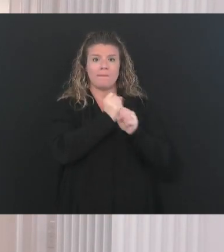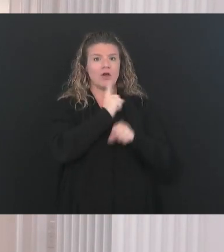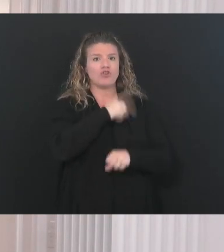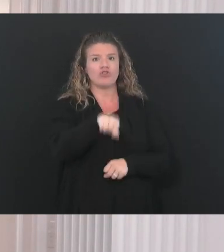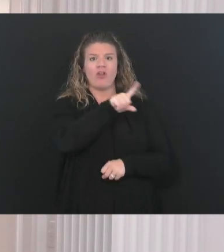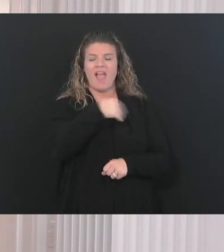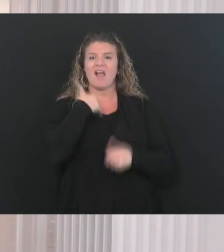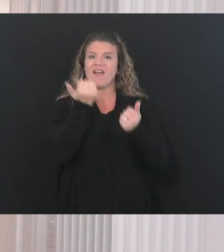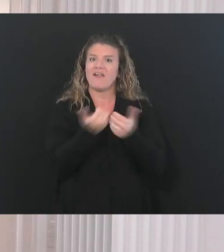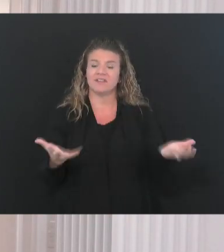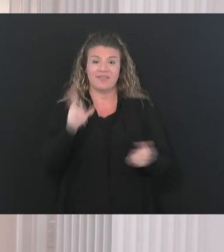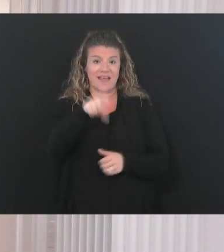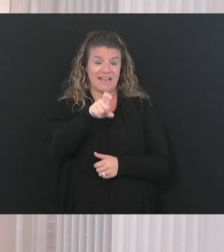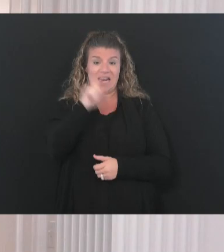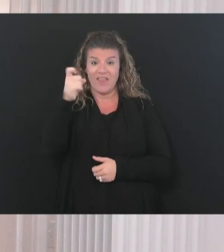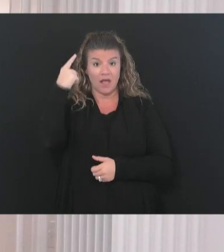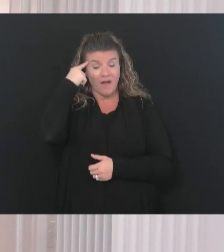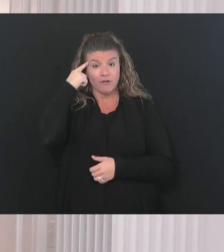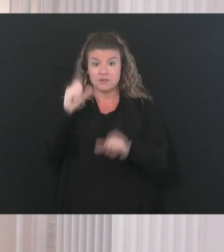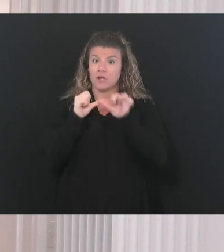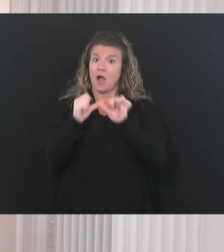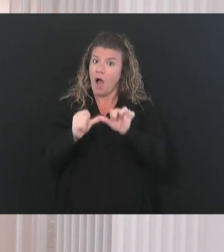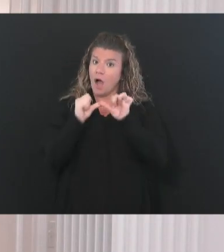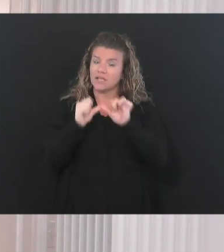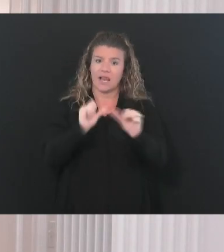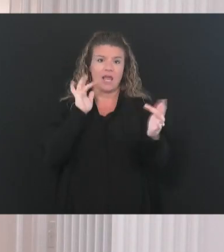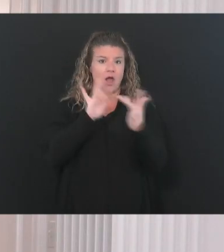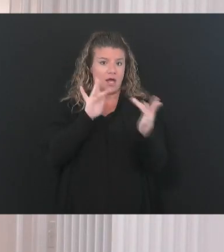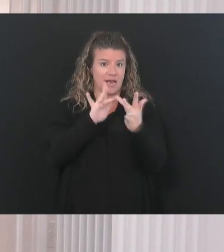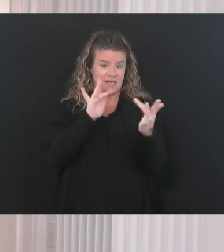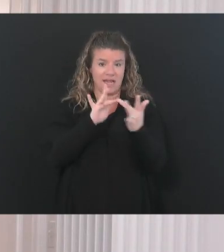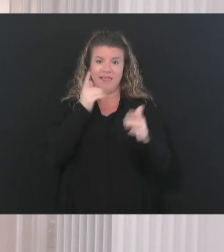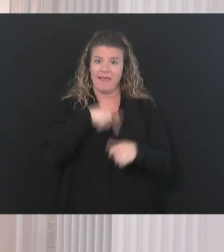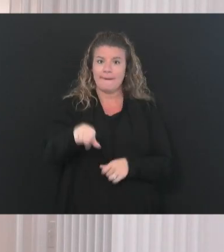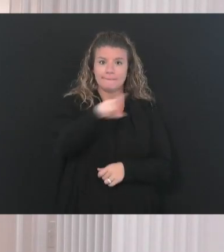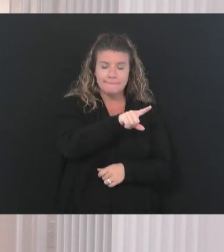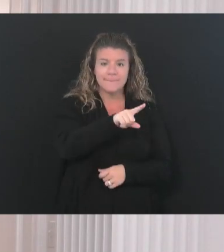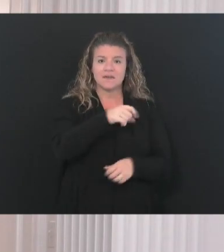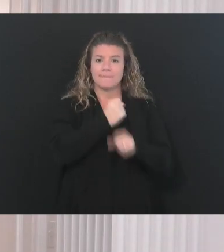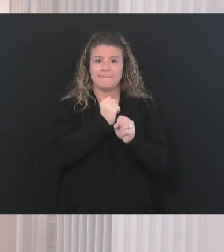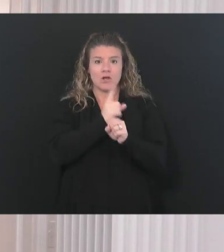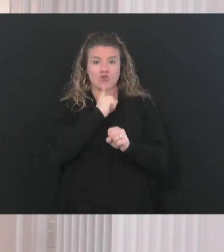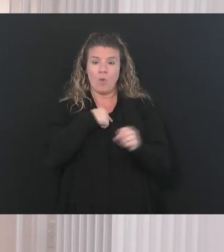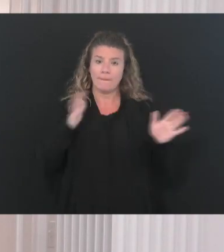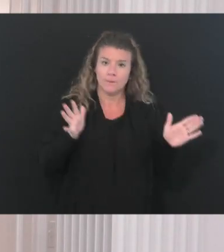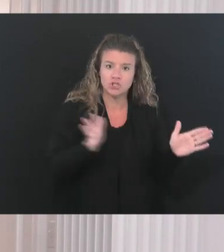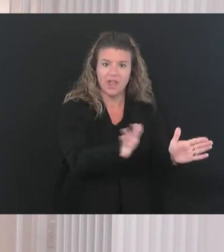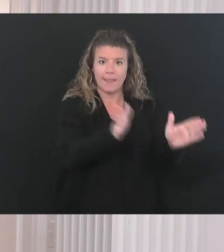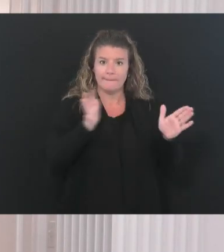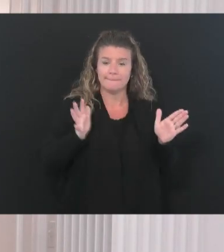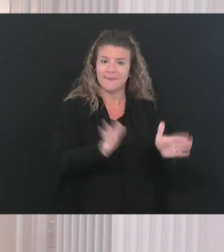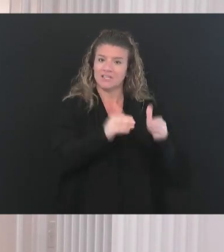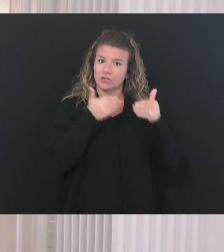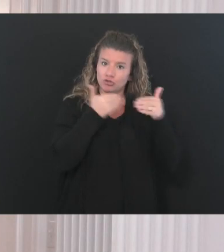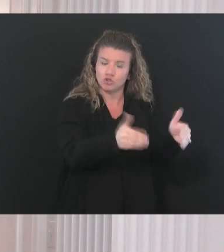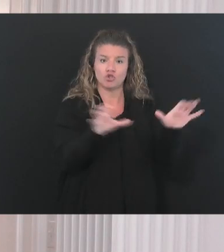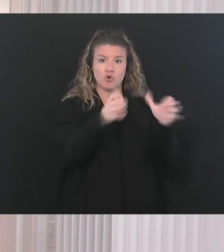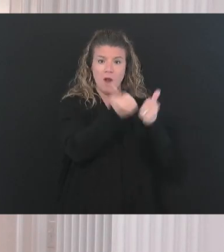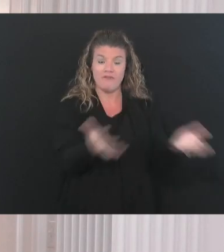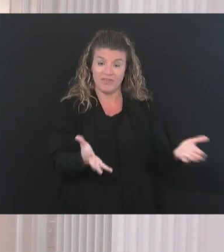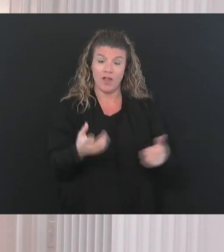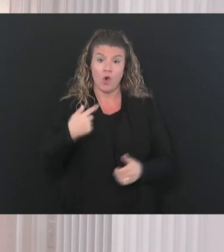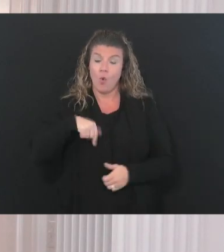resources they need. The governor is constantly contacting us and making sure we're pushing them in every way, shape we can. We